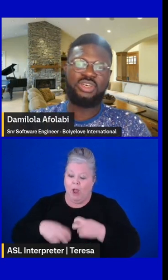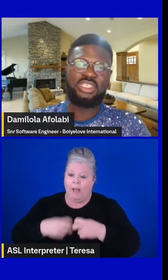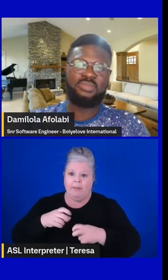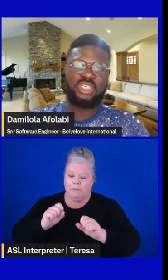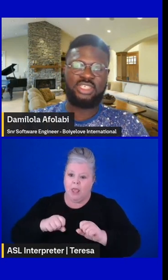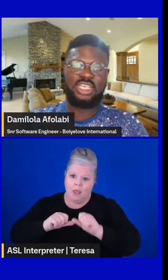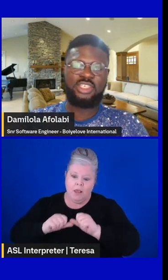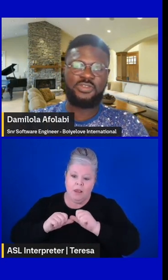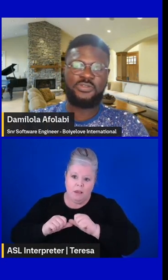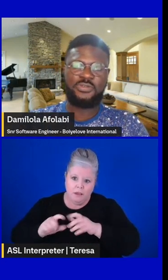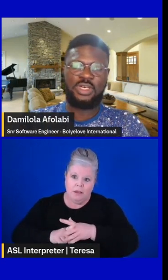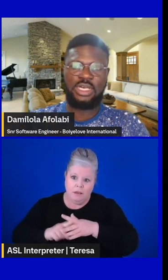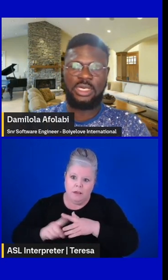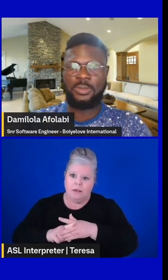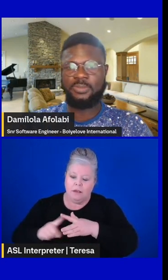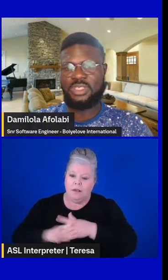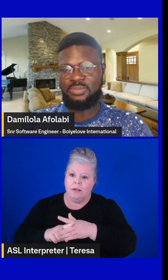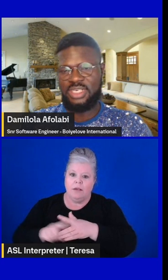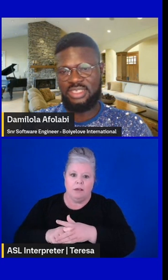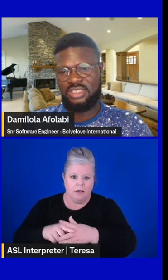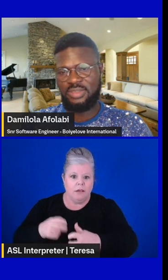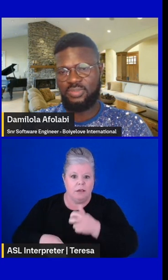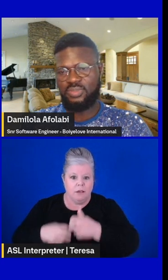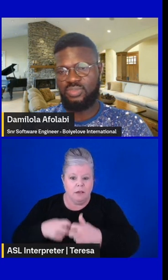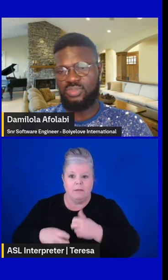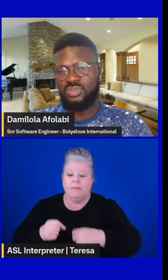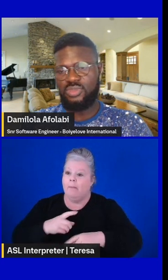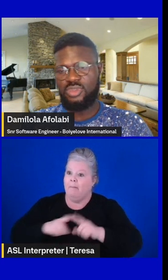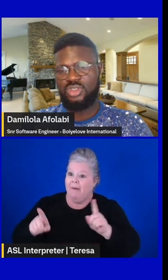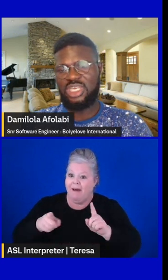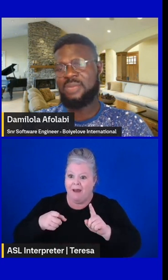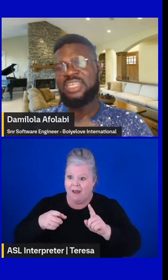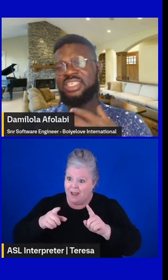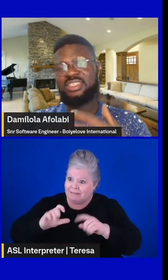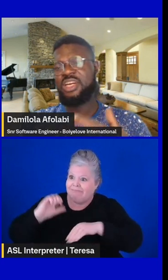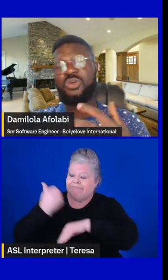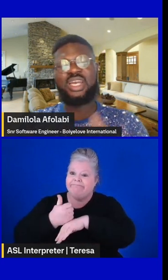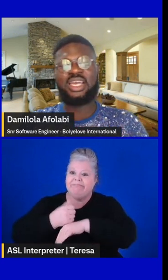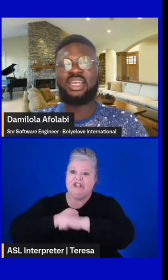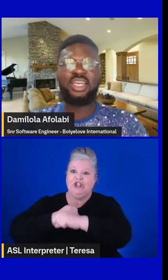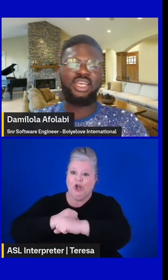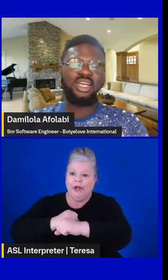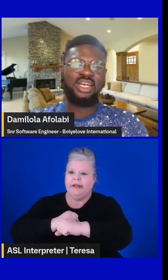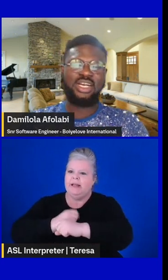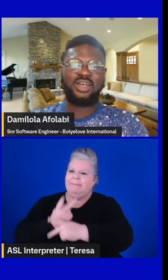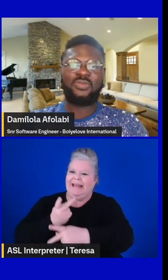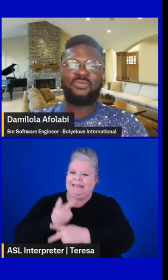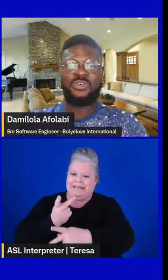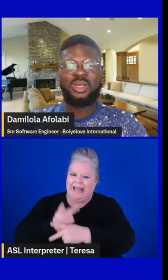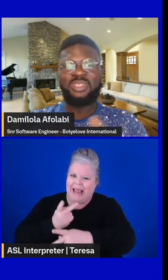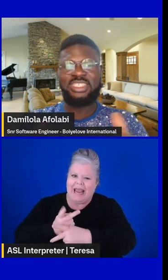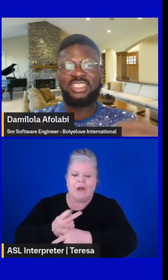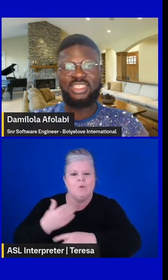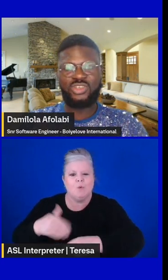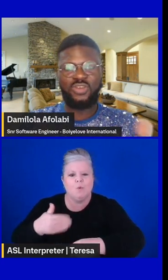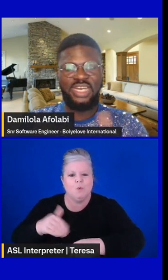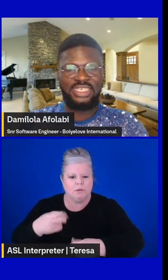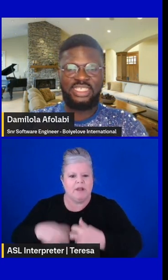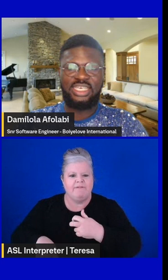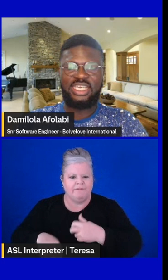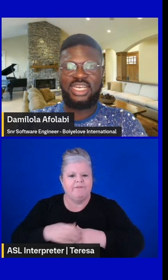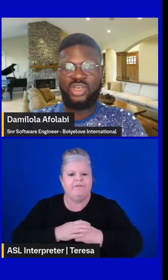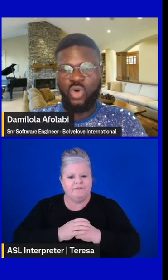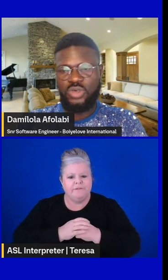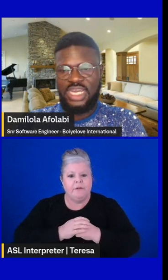those security measures that you've put in place. So you can imagine a scenario where vulnerability is